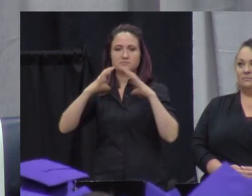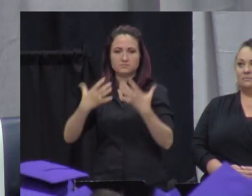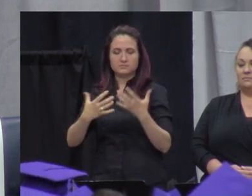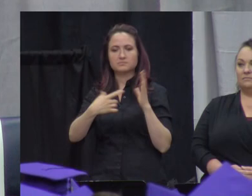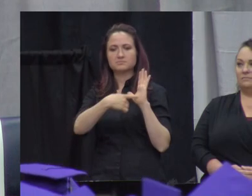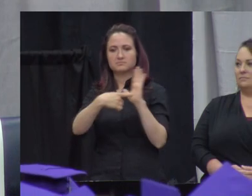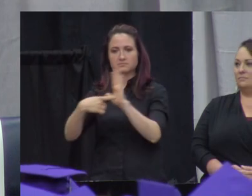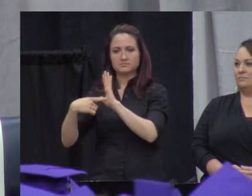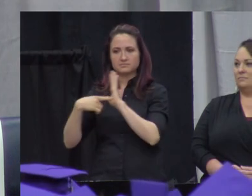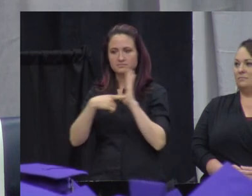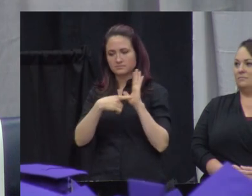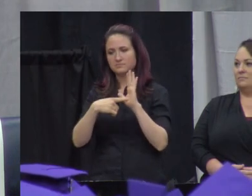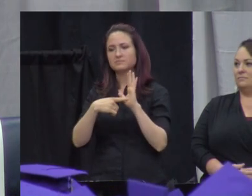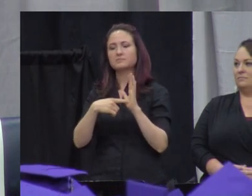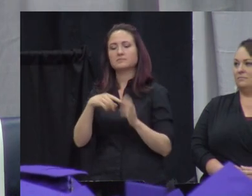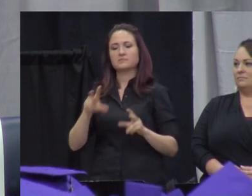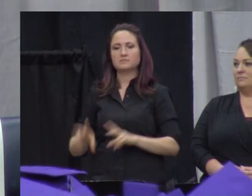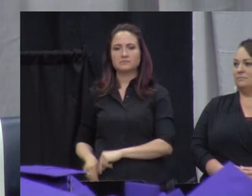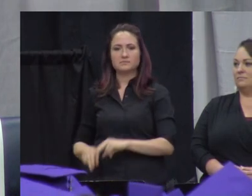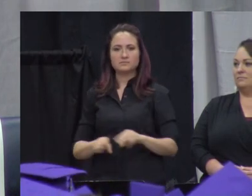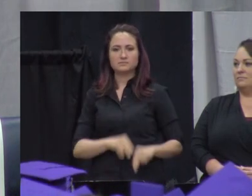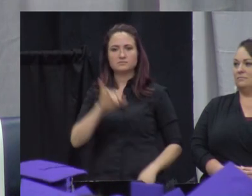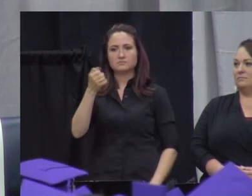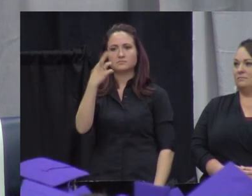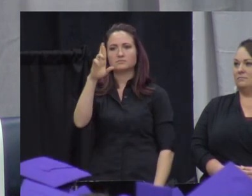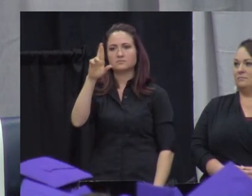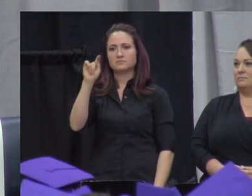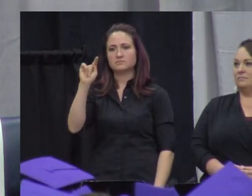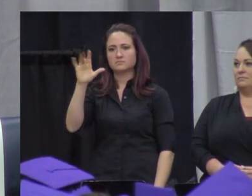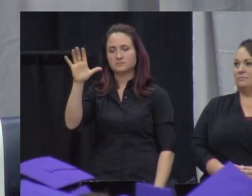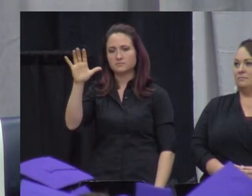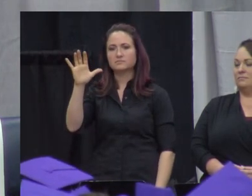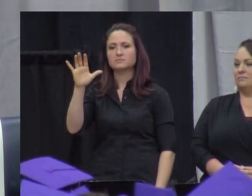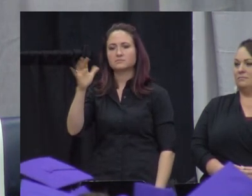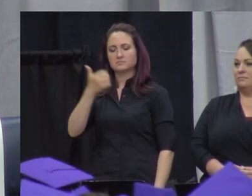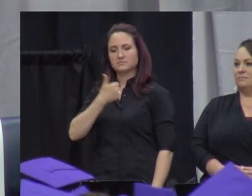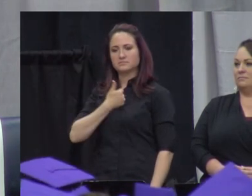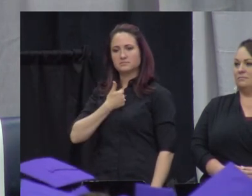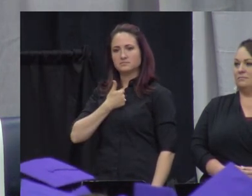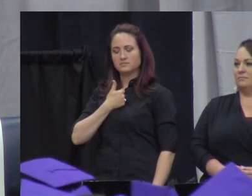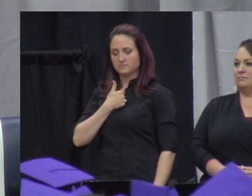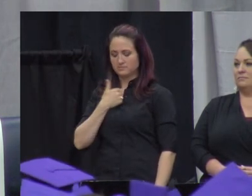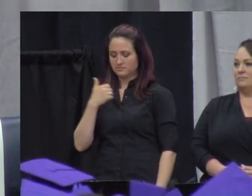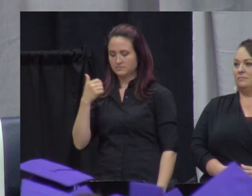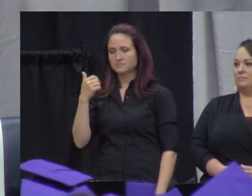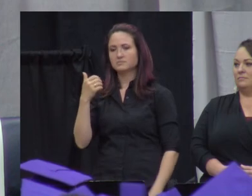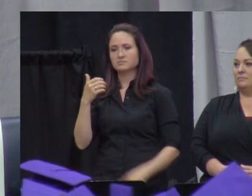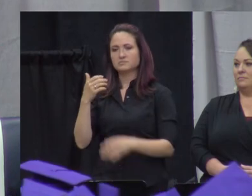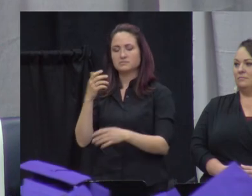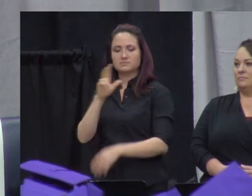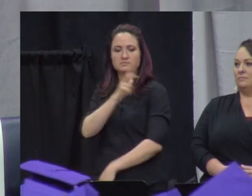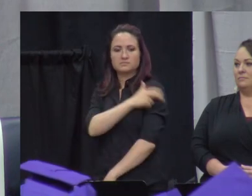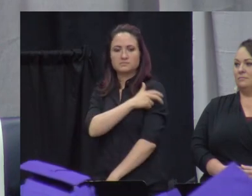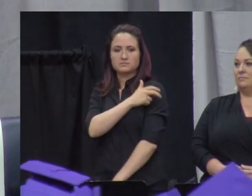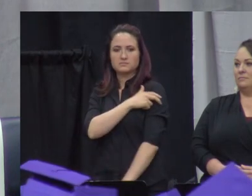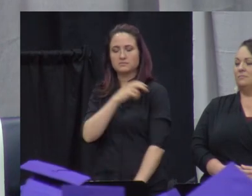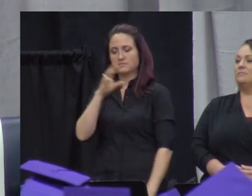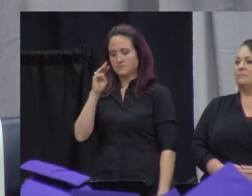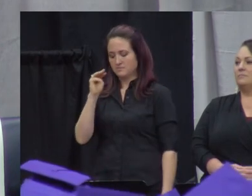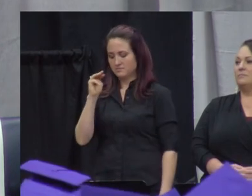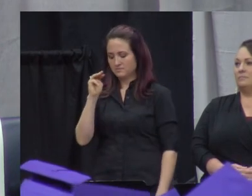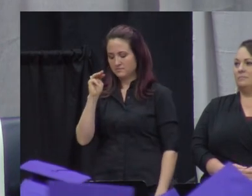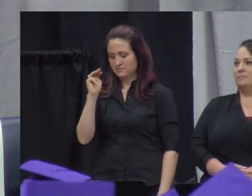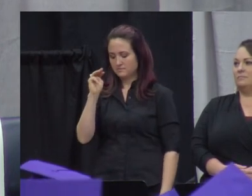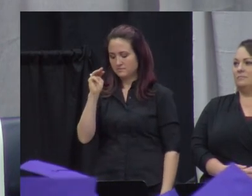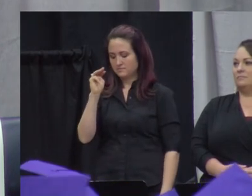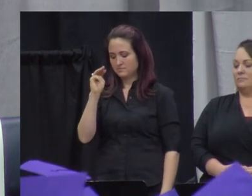by the Manzano Naval Junior ROTC, under the direction of myself, Commander Tim Kersey, and First Sergeant Matt McMenamin. Today's